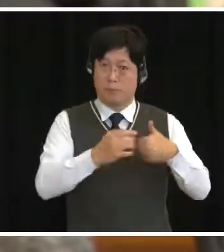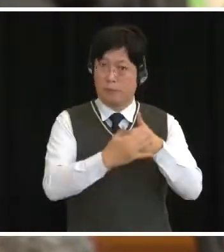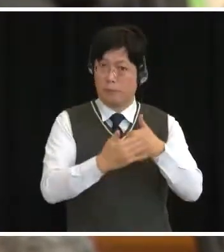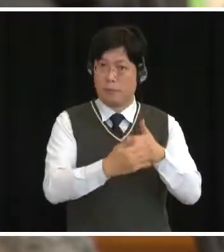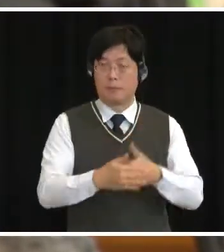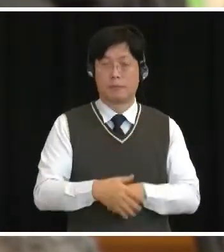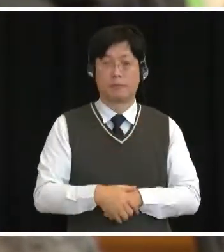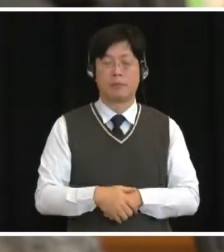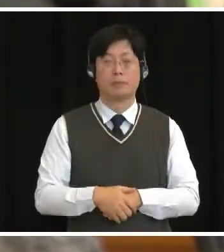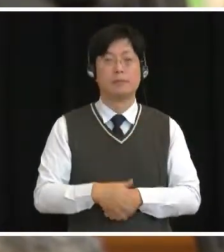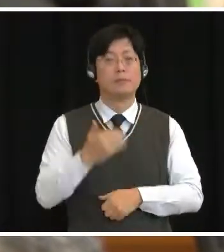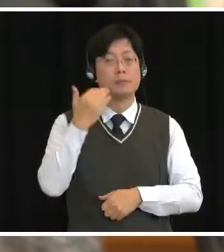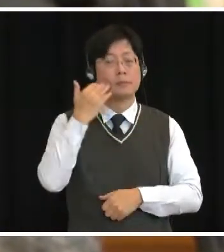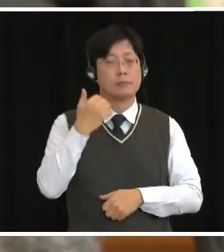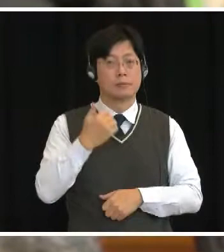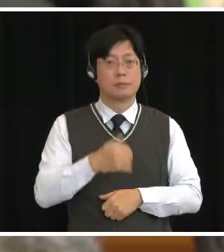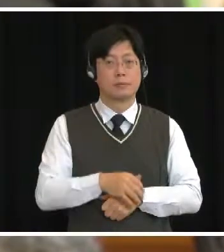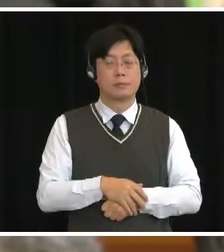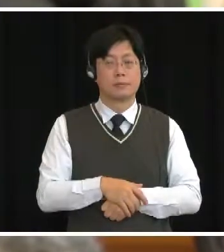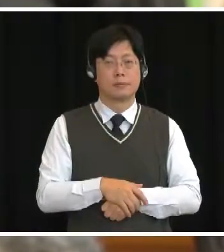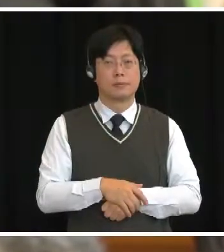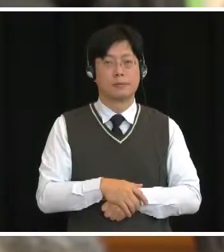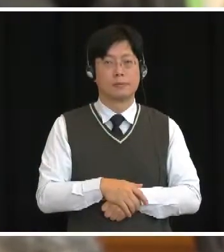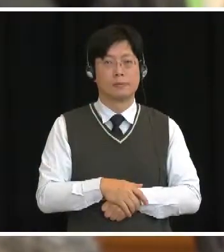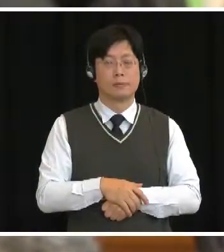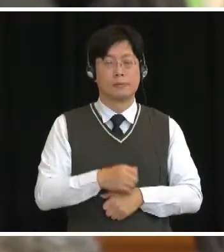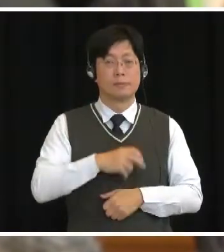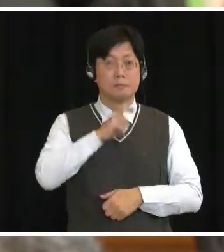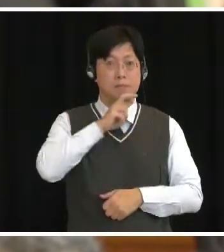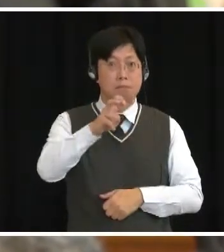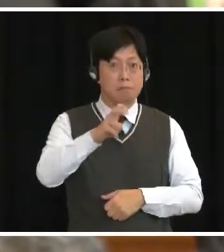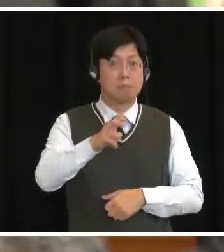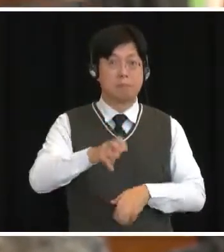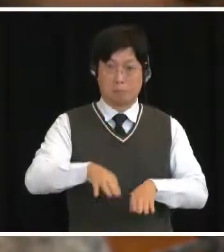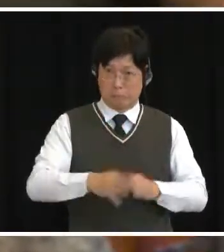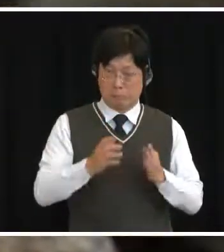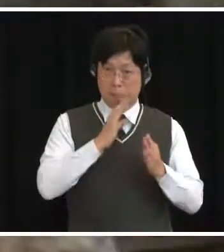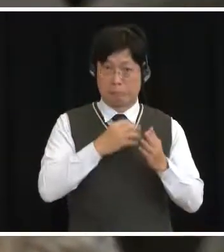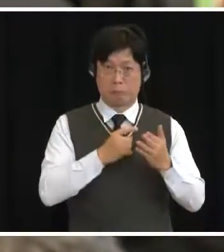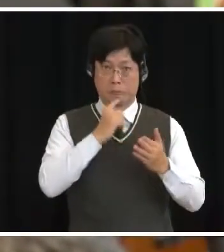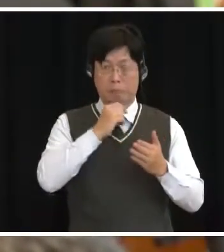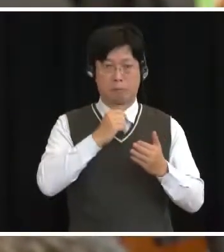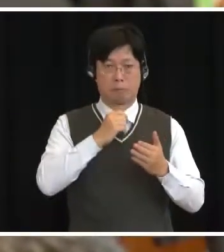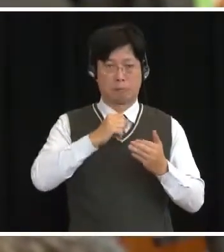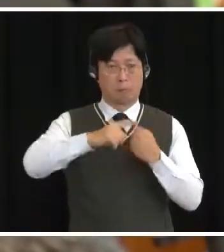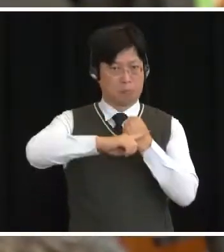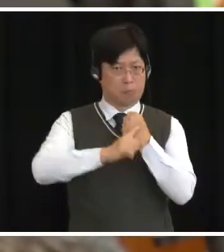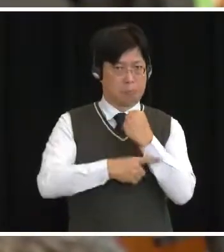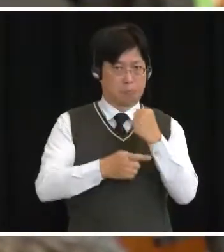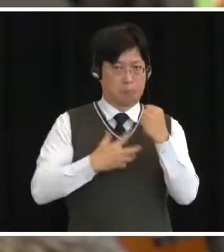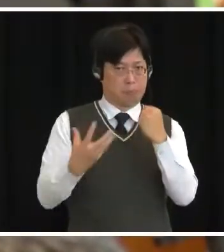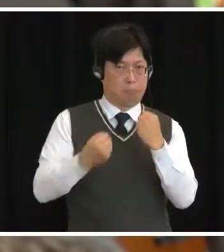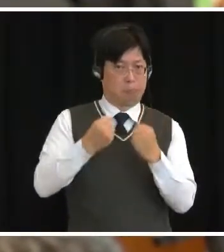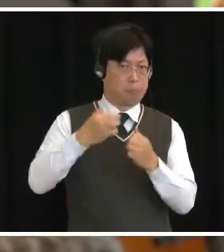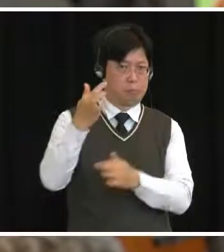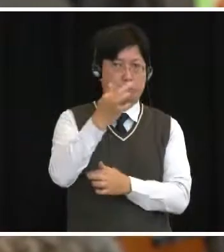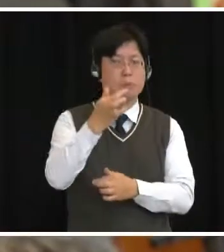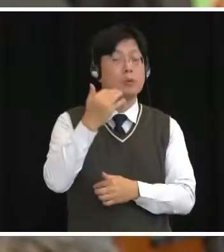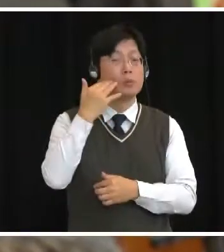of implications we have to take into account. First of all, we believe